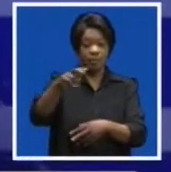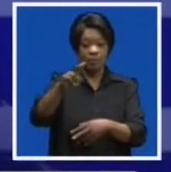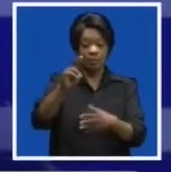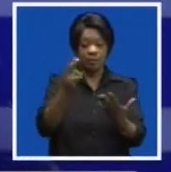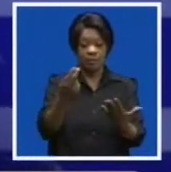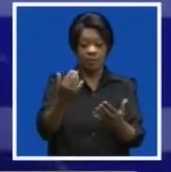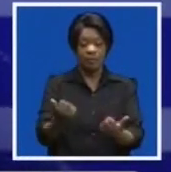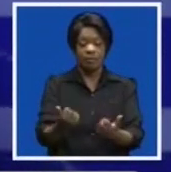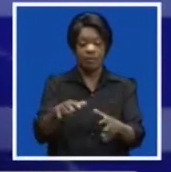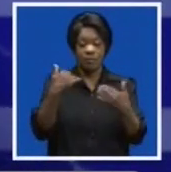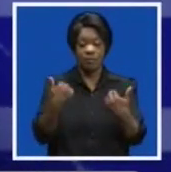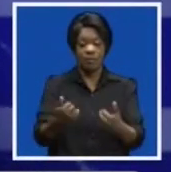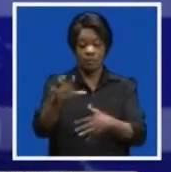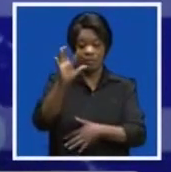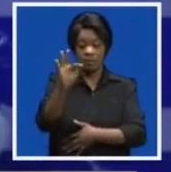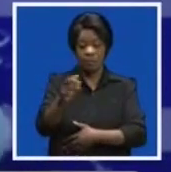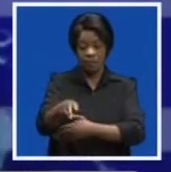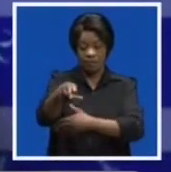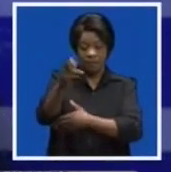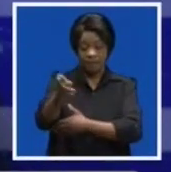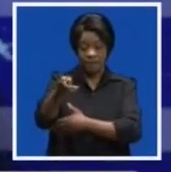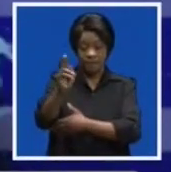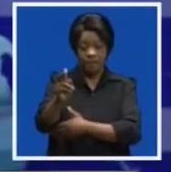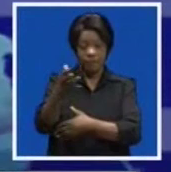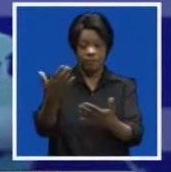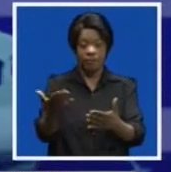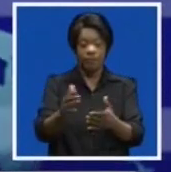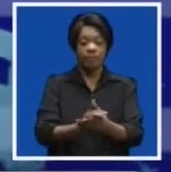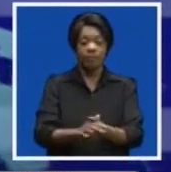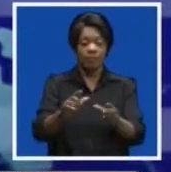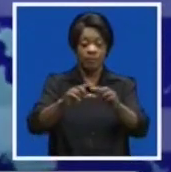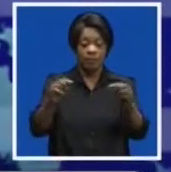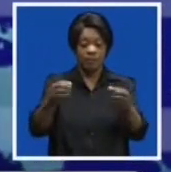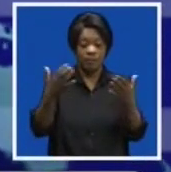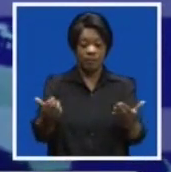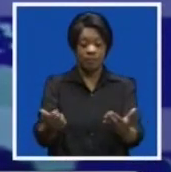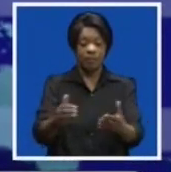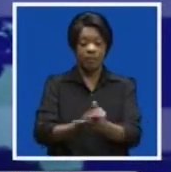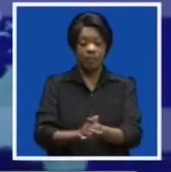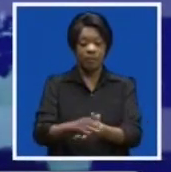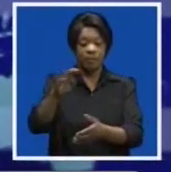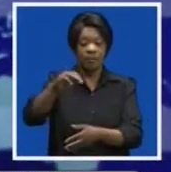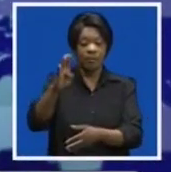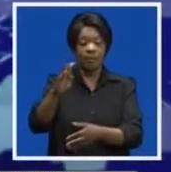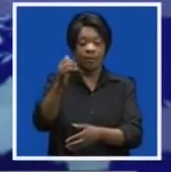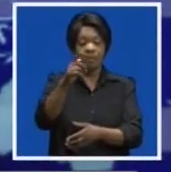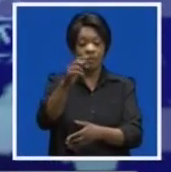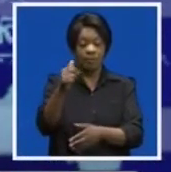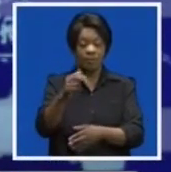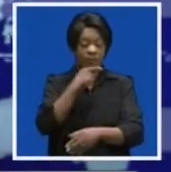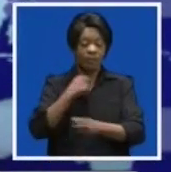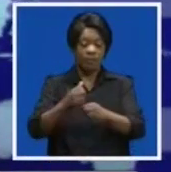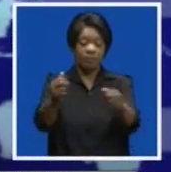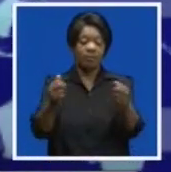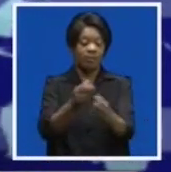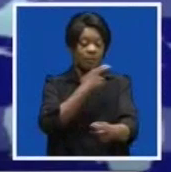Mwambazi sustained 9 bullet wounds from the shooting and was admitted to Mbala General Hospital before being